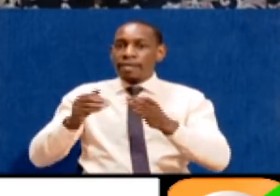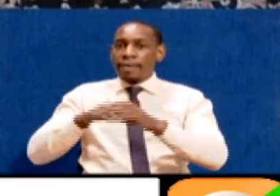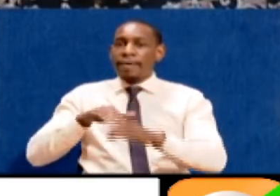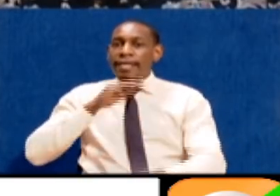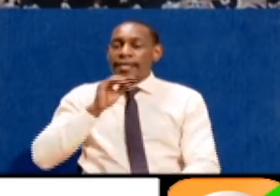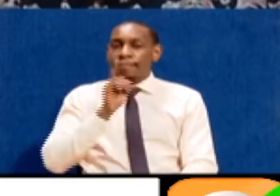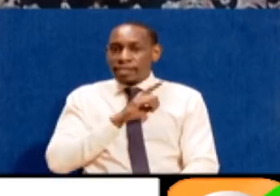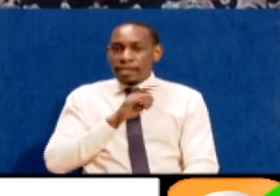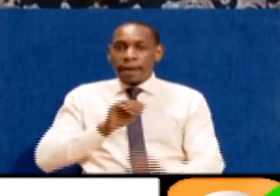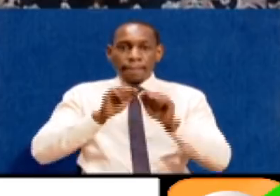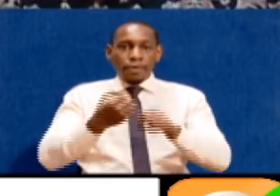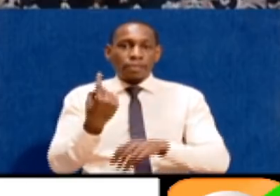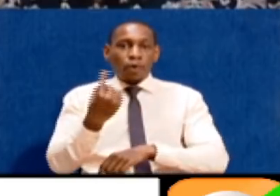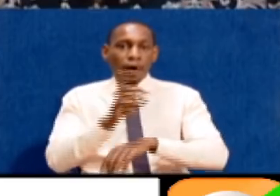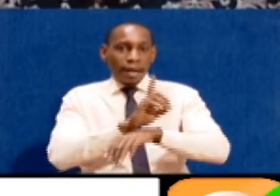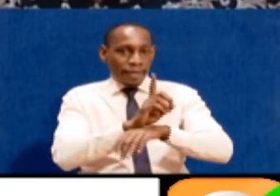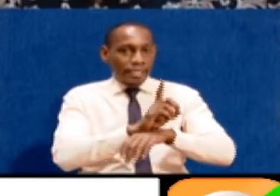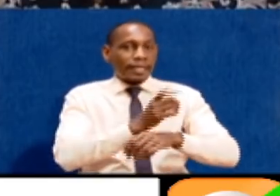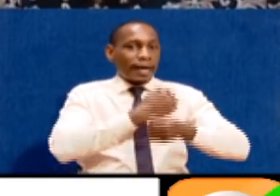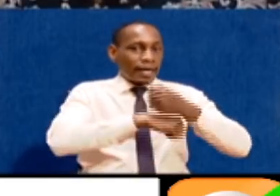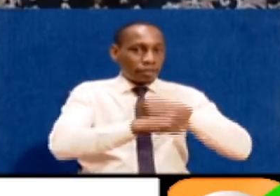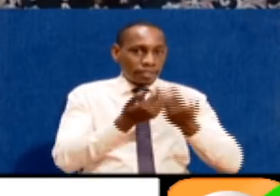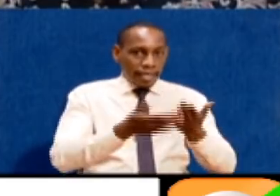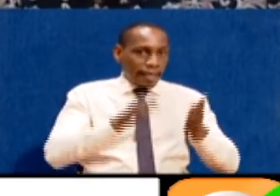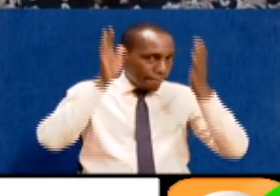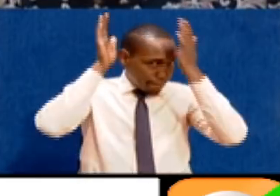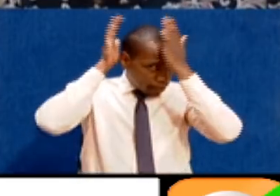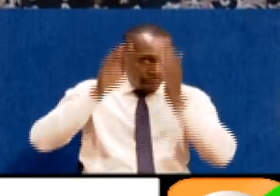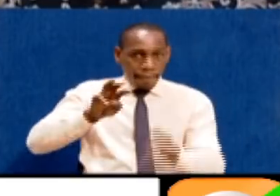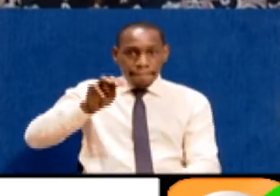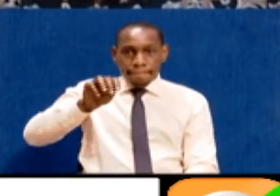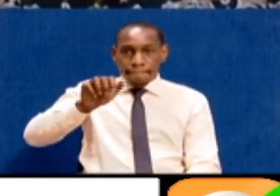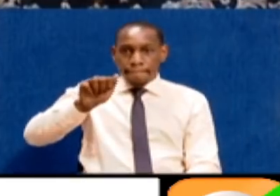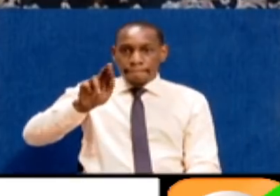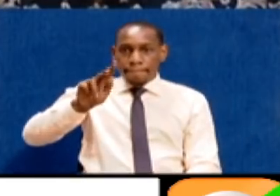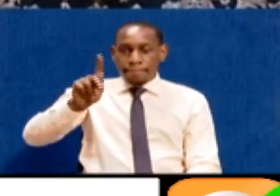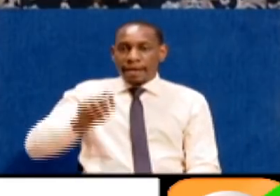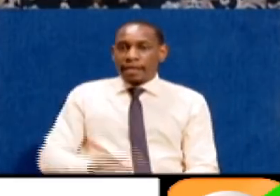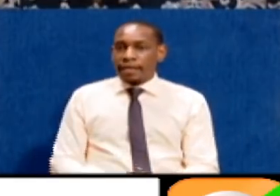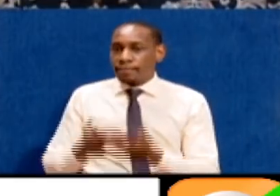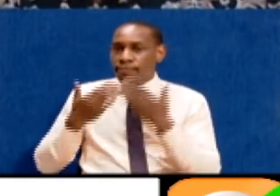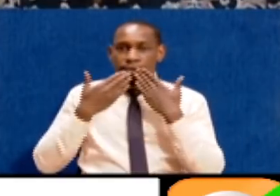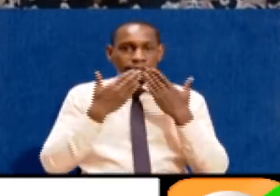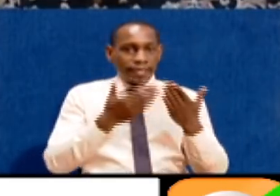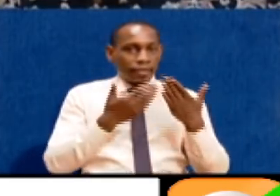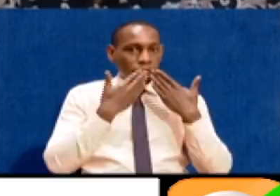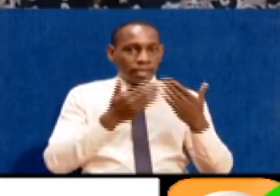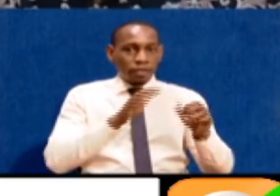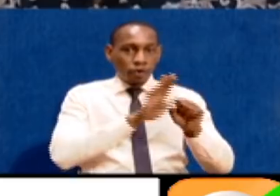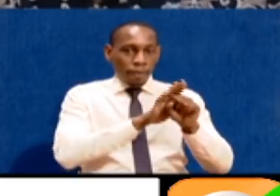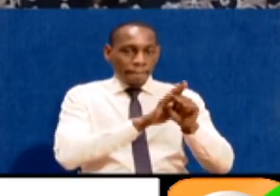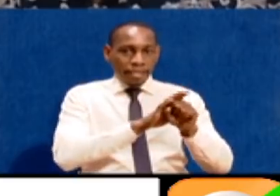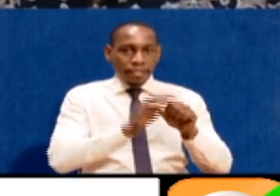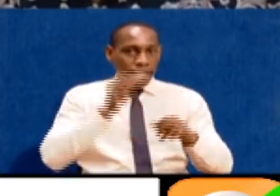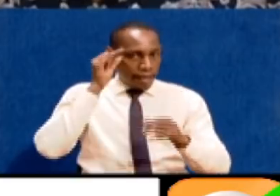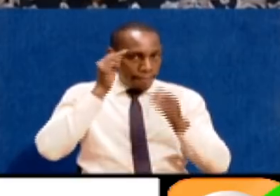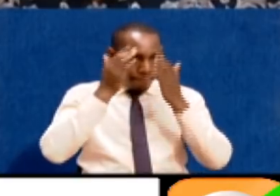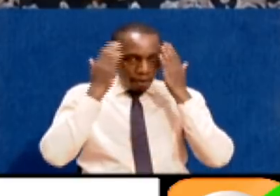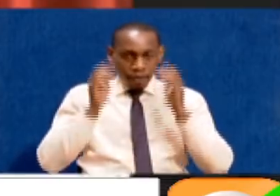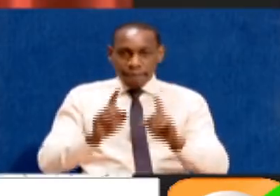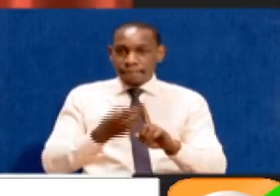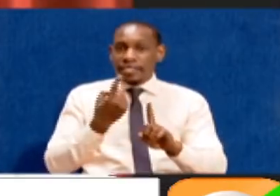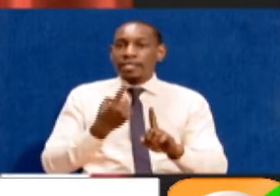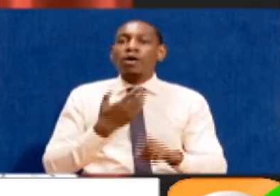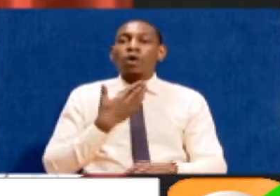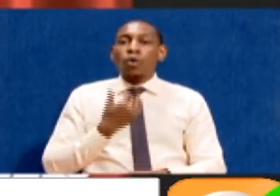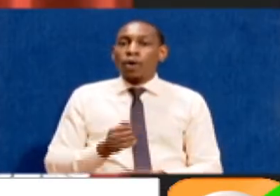now grieving. I can give you 1 minute to do so right now, Bishop Kariuki. Thank you very much, Mauro Wehinga. First of all,